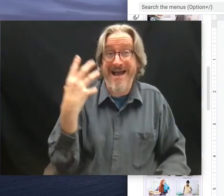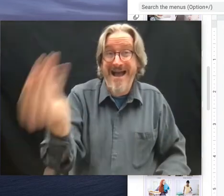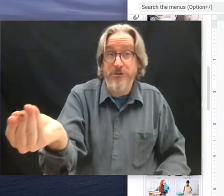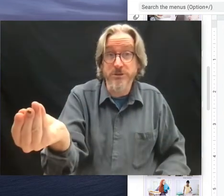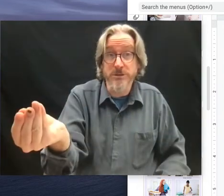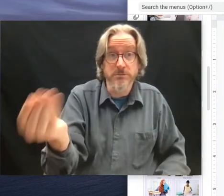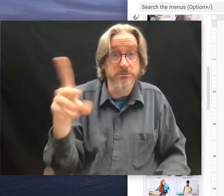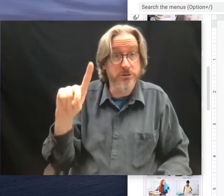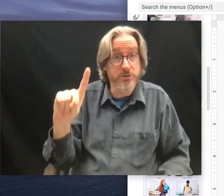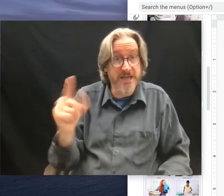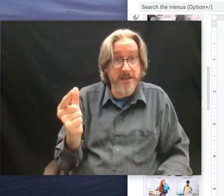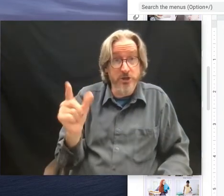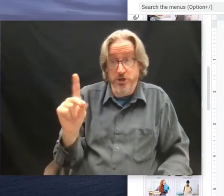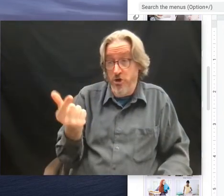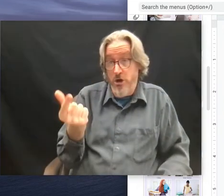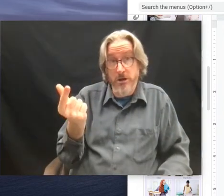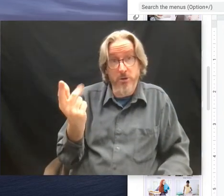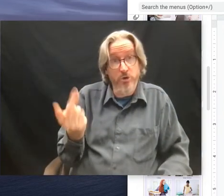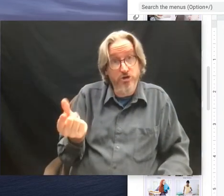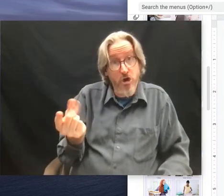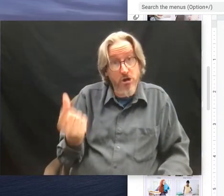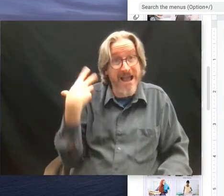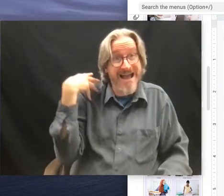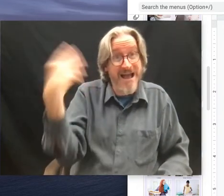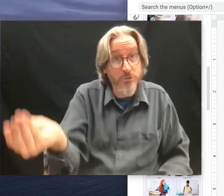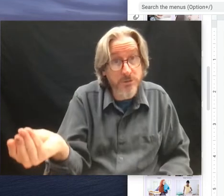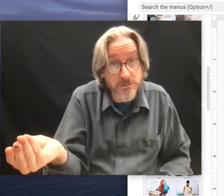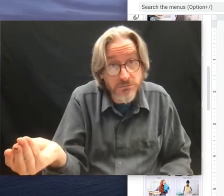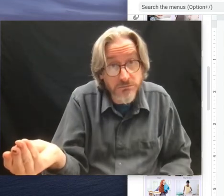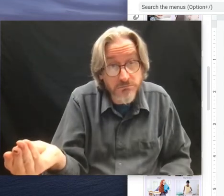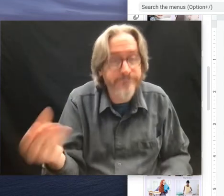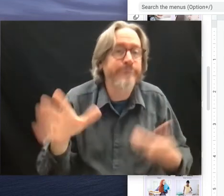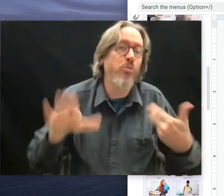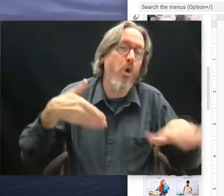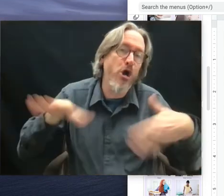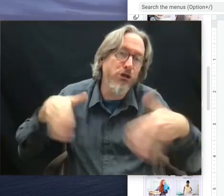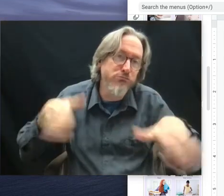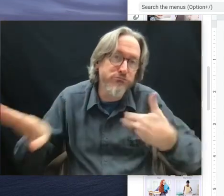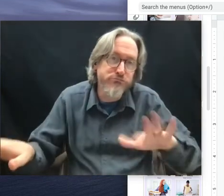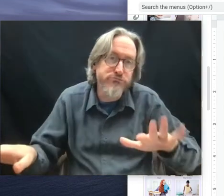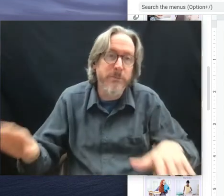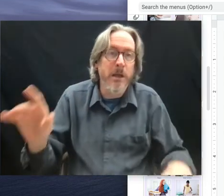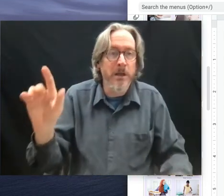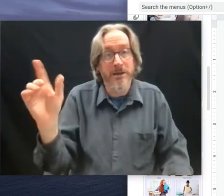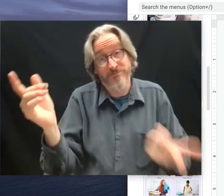Dog out. So taking the dog or dog out, walk,